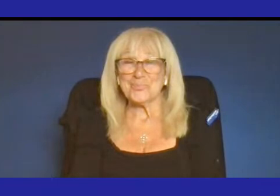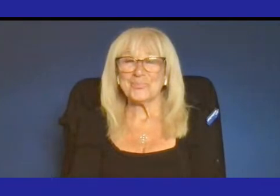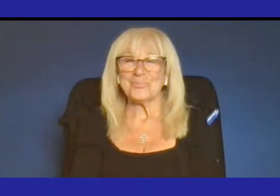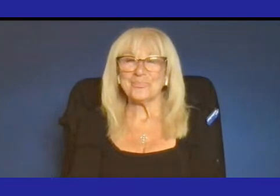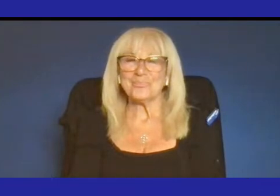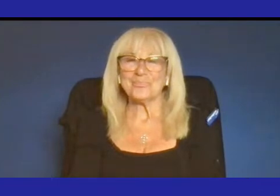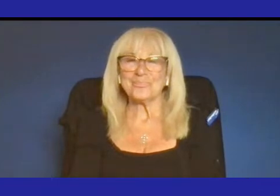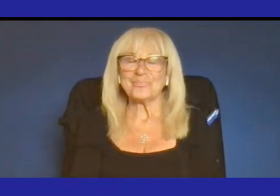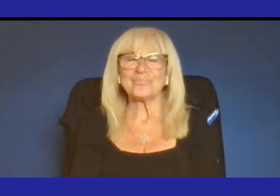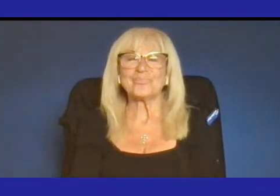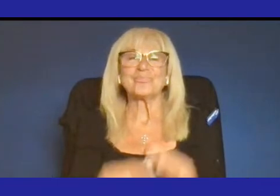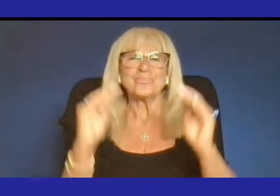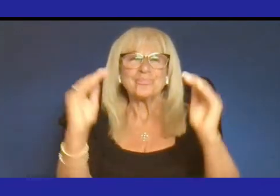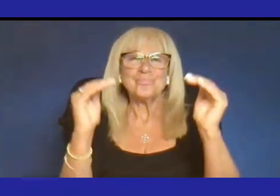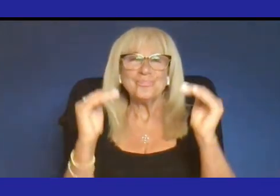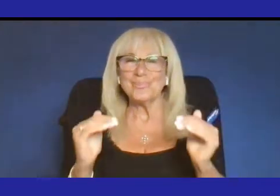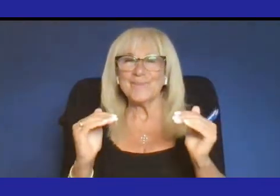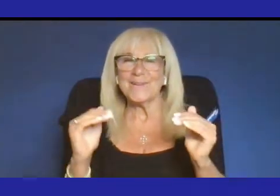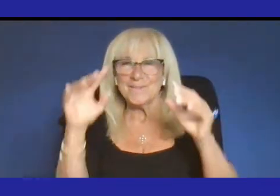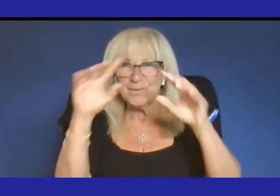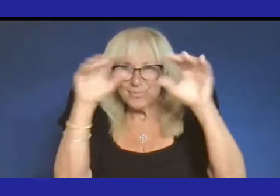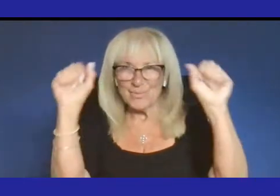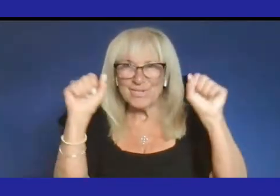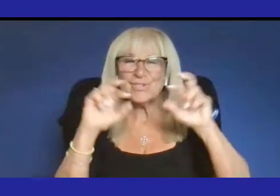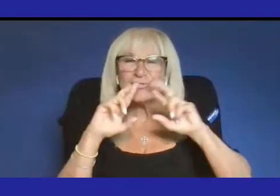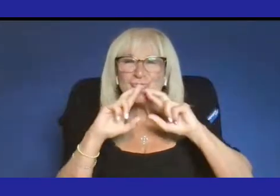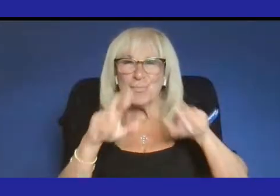Next, the Vice President's report. Okay, thank you.